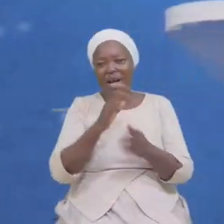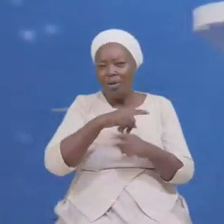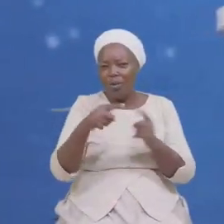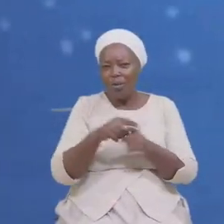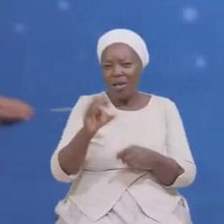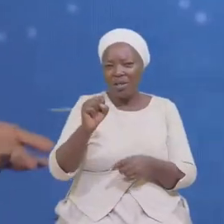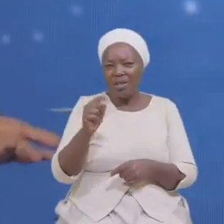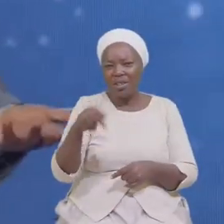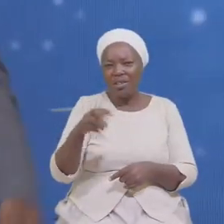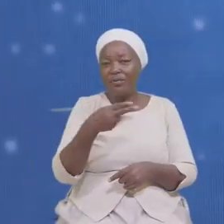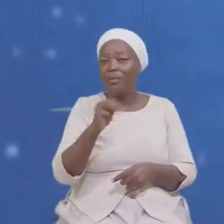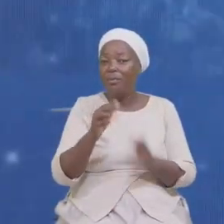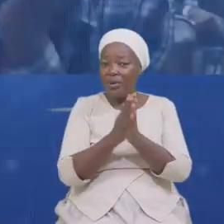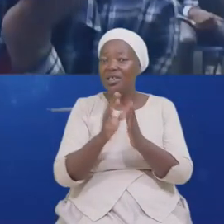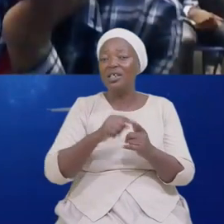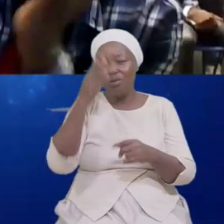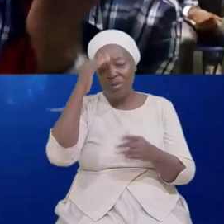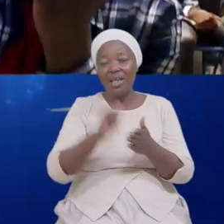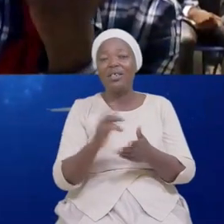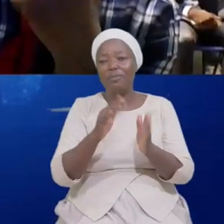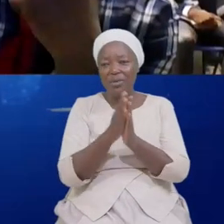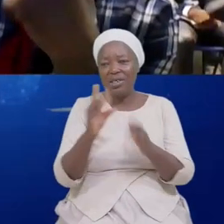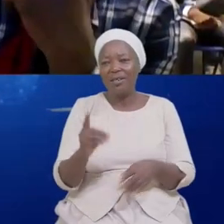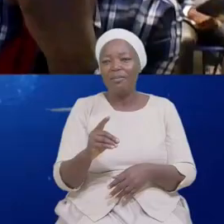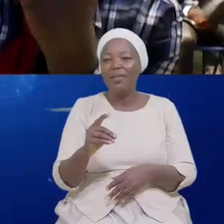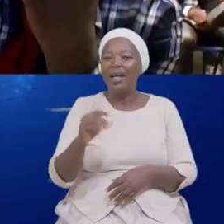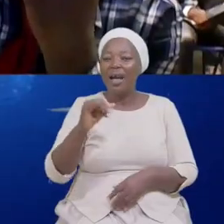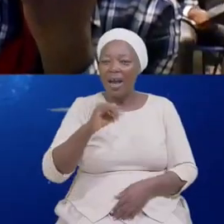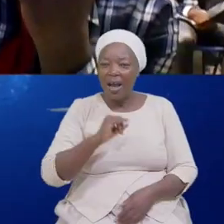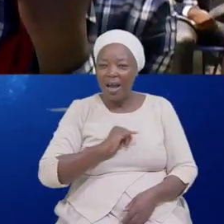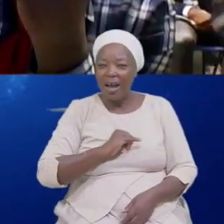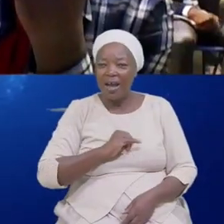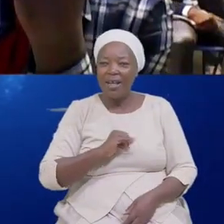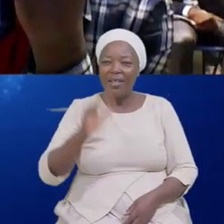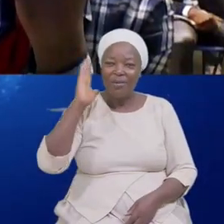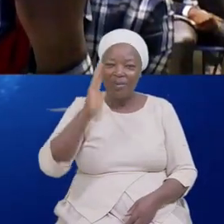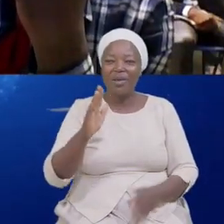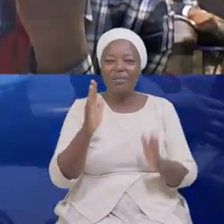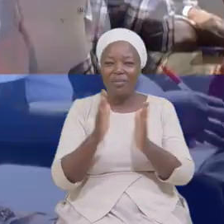When Philip prayed, they said Philip prayed. I, William, prayed.